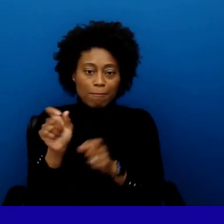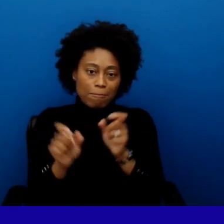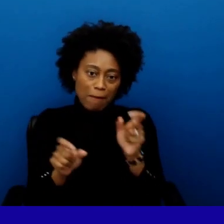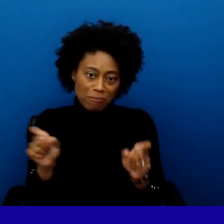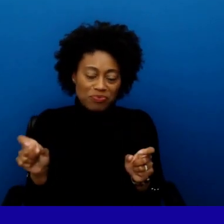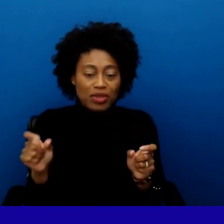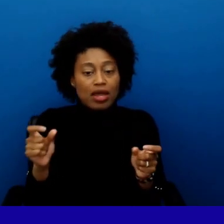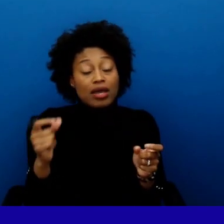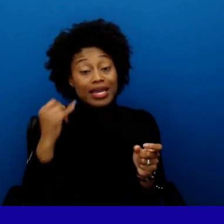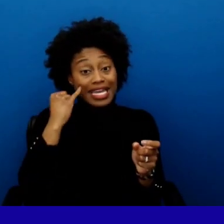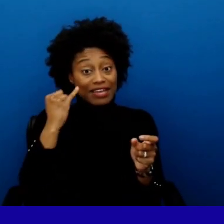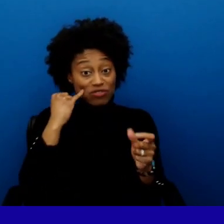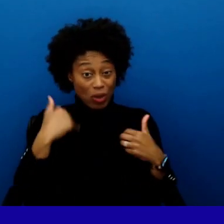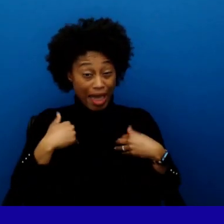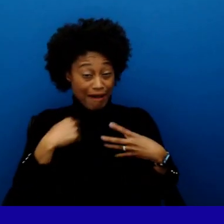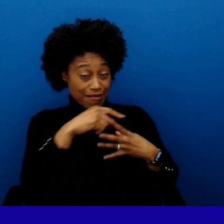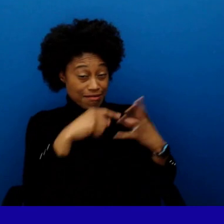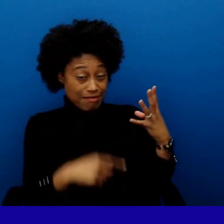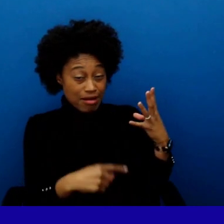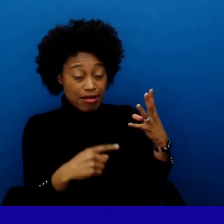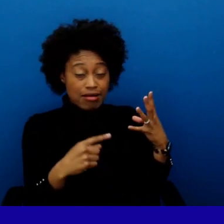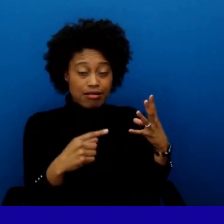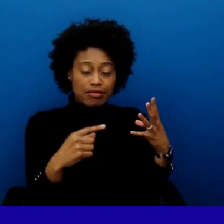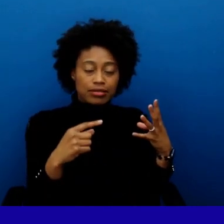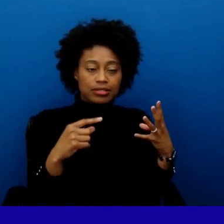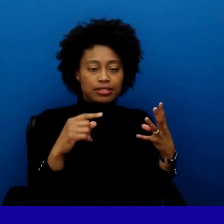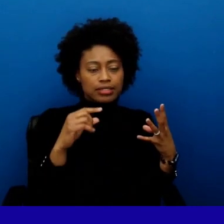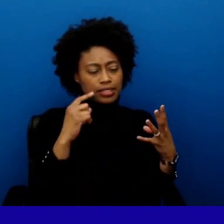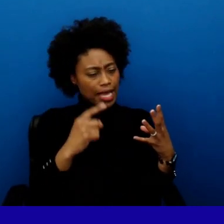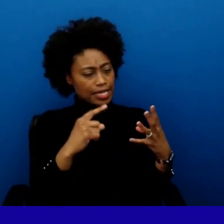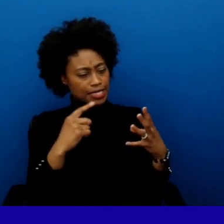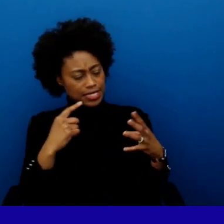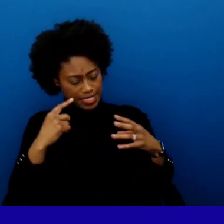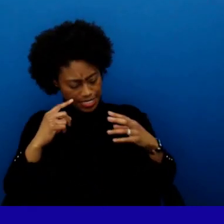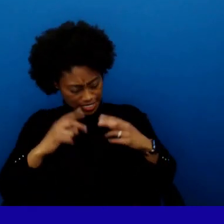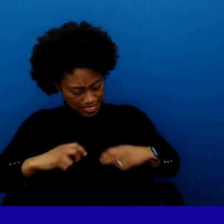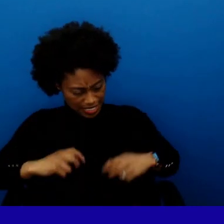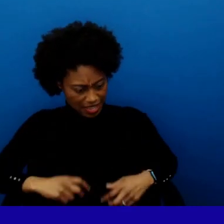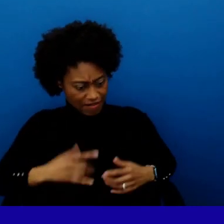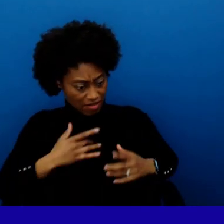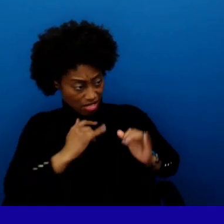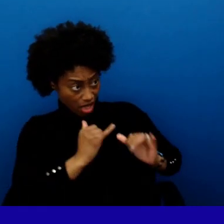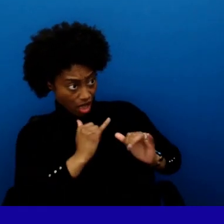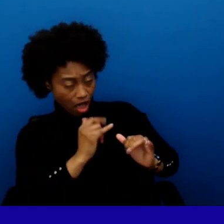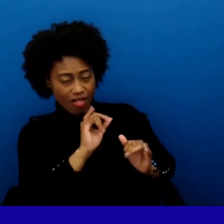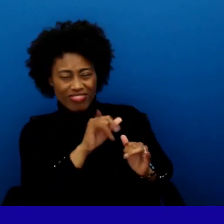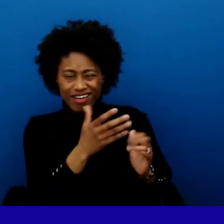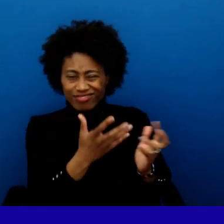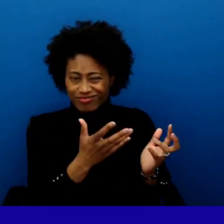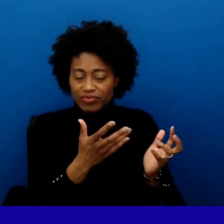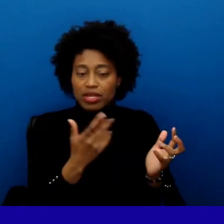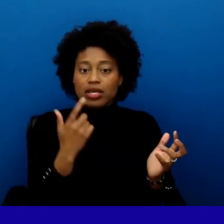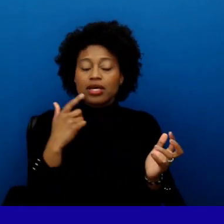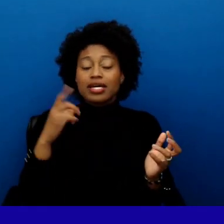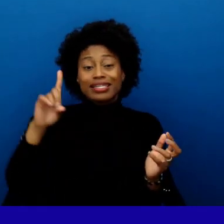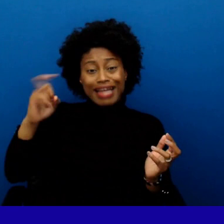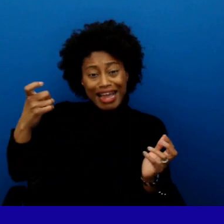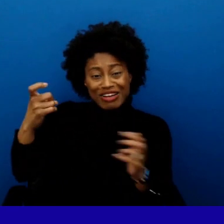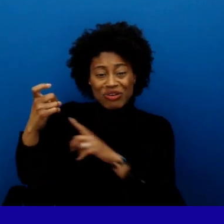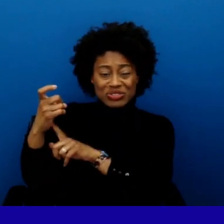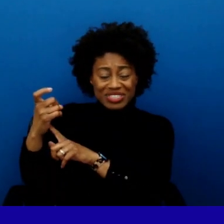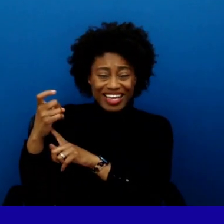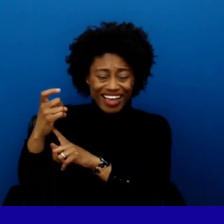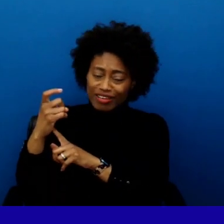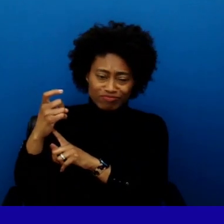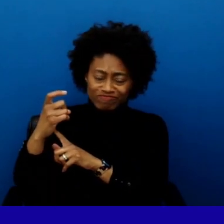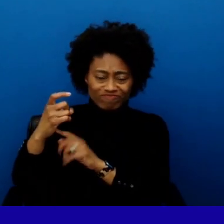who have these overlapping symptoms, because it's a lot easier to deal with symptoms than it is with like a diagnosis,